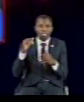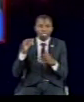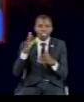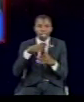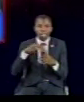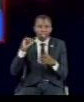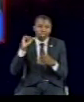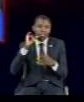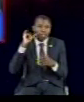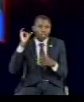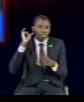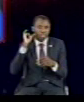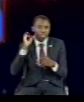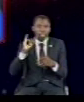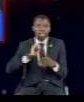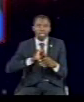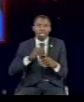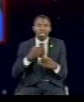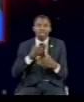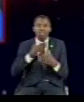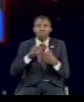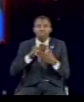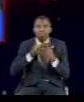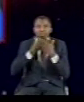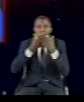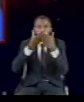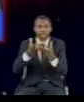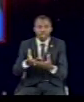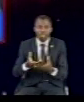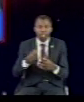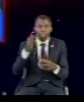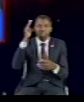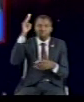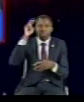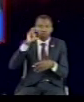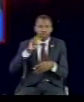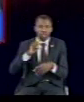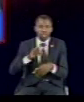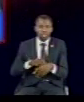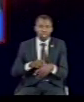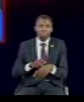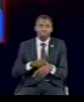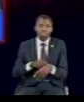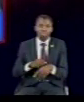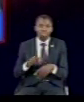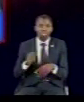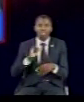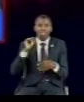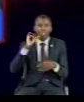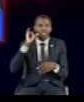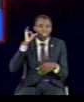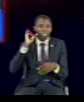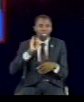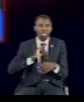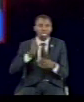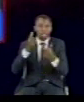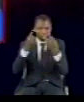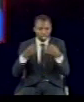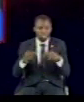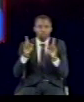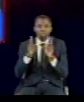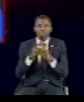Yesterday, I vomited 2 times. Yesterday, I came to the crusade again. I still